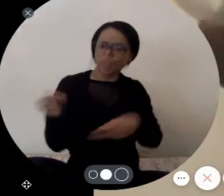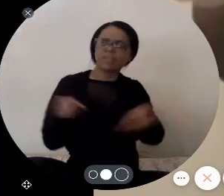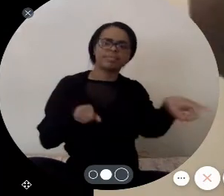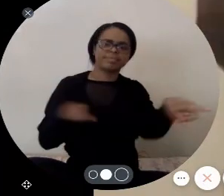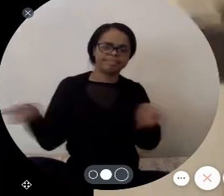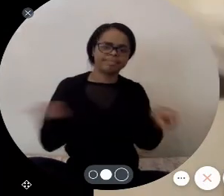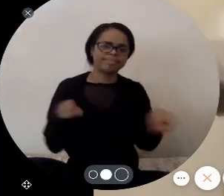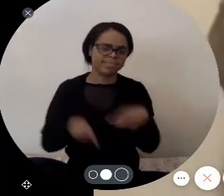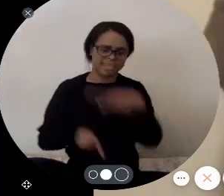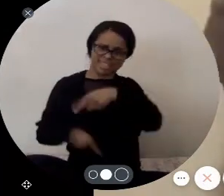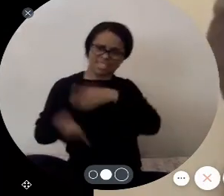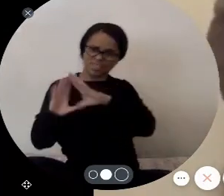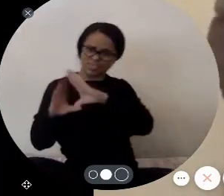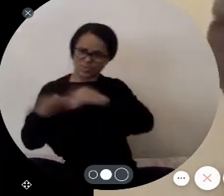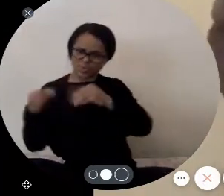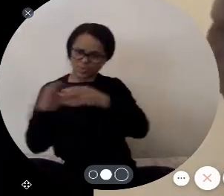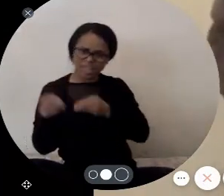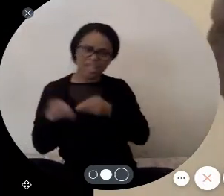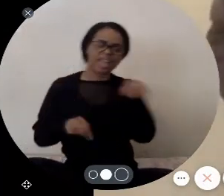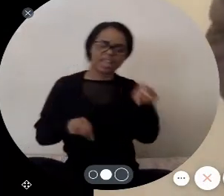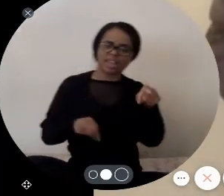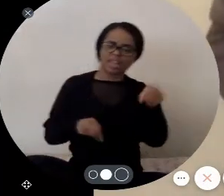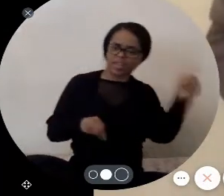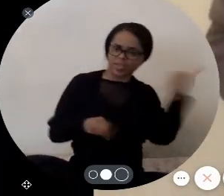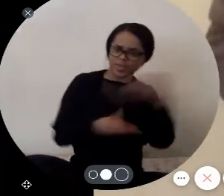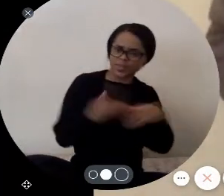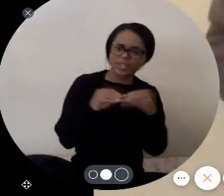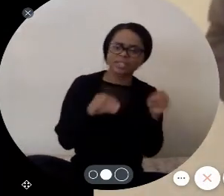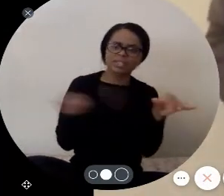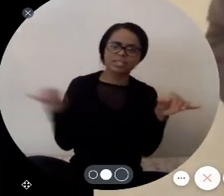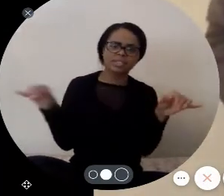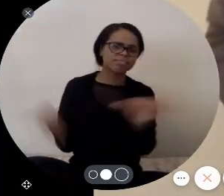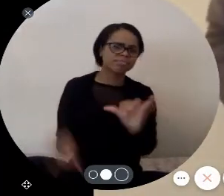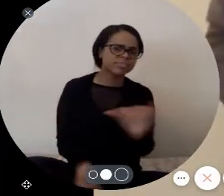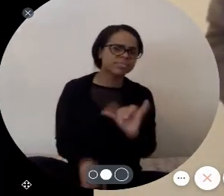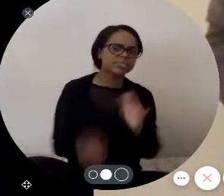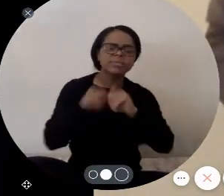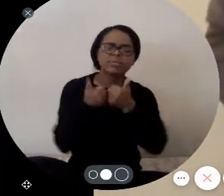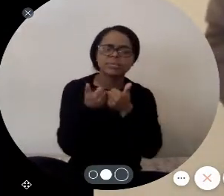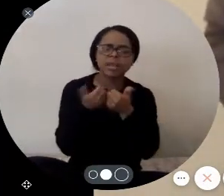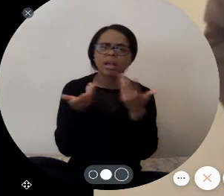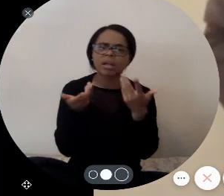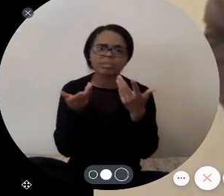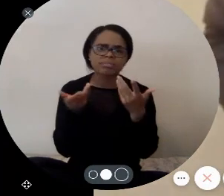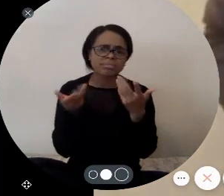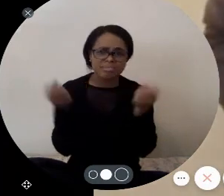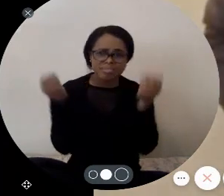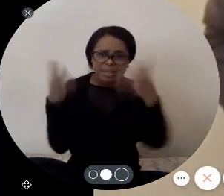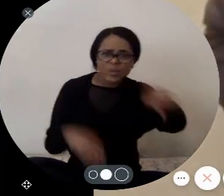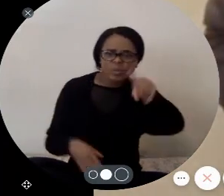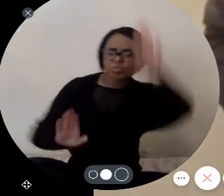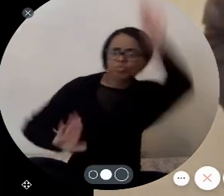Poppins? Okay, let me lean in. I hear some great answers out there.